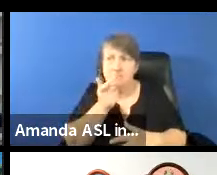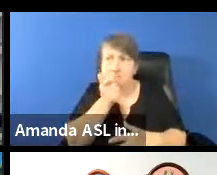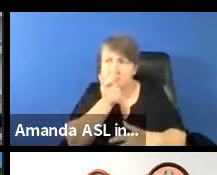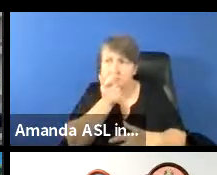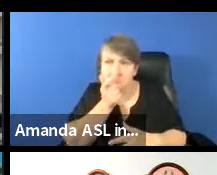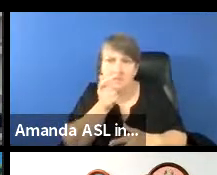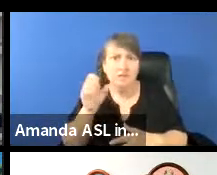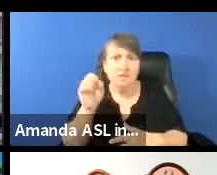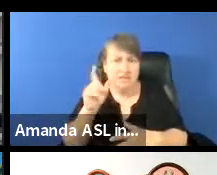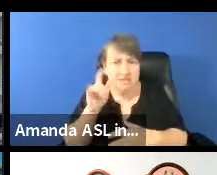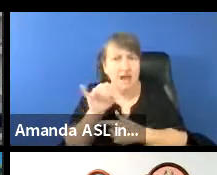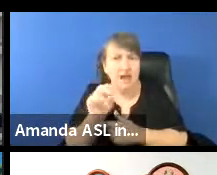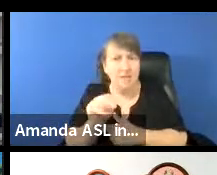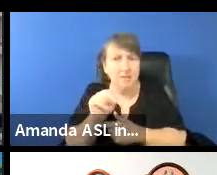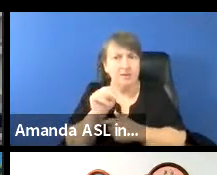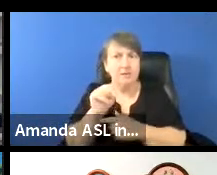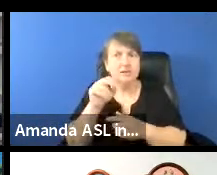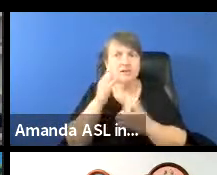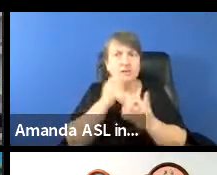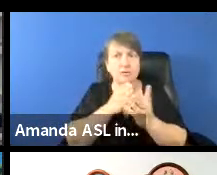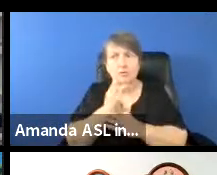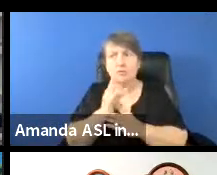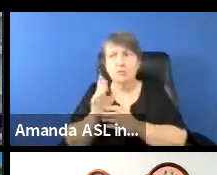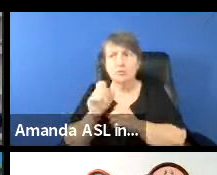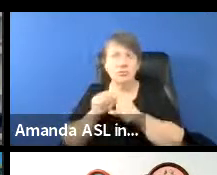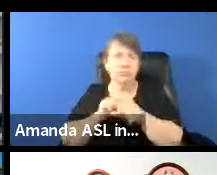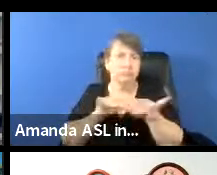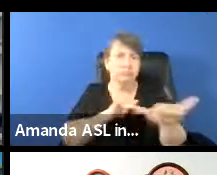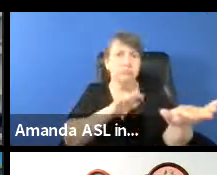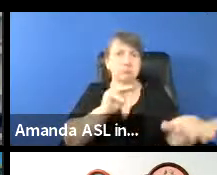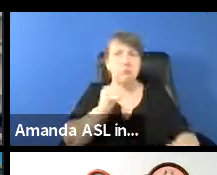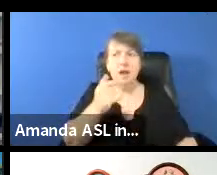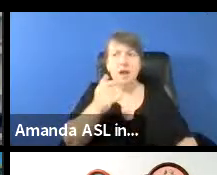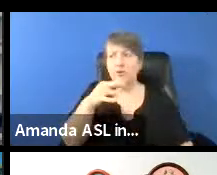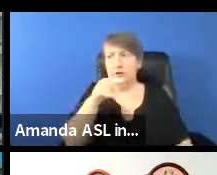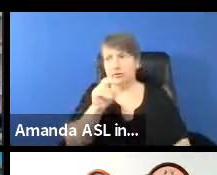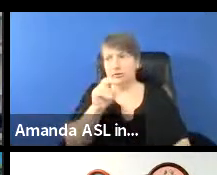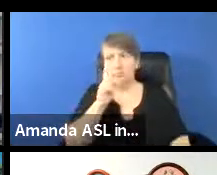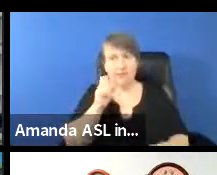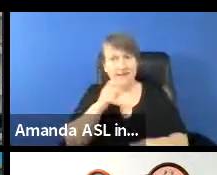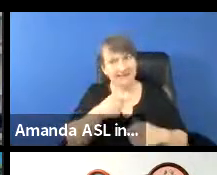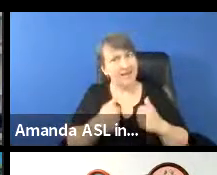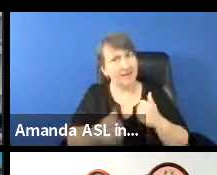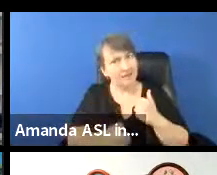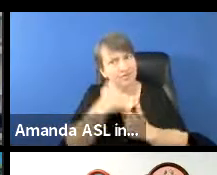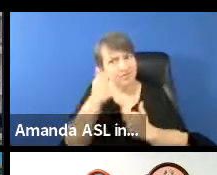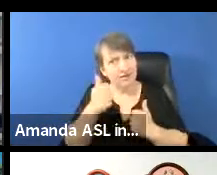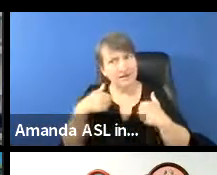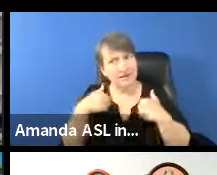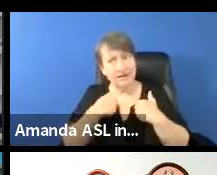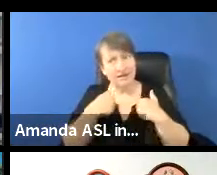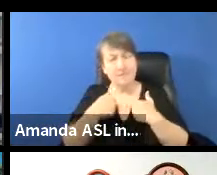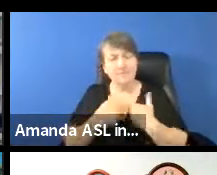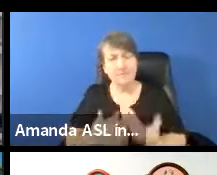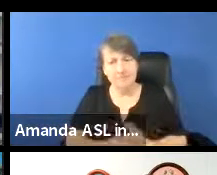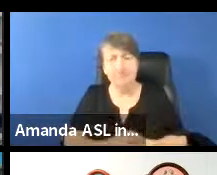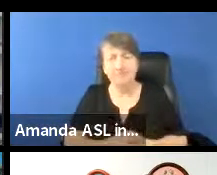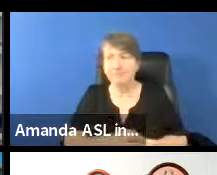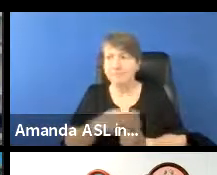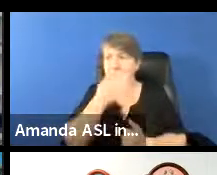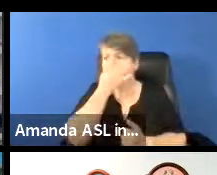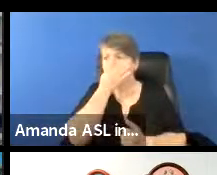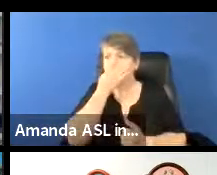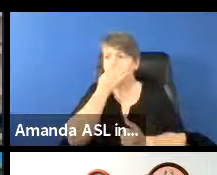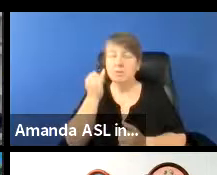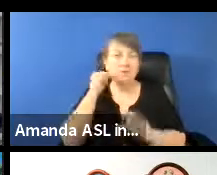salmon in through the migration, since they are a threatened species. So if you